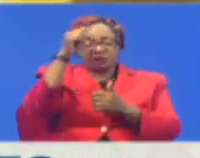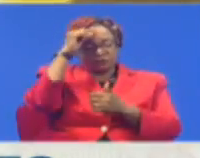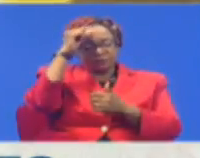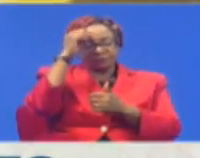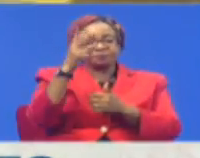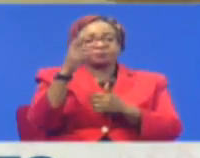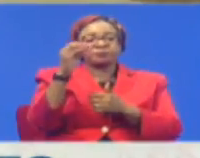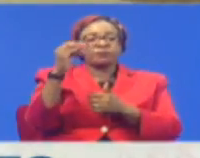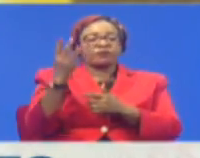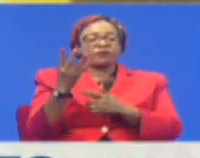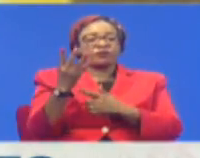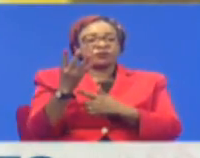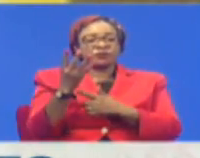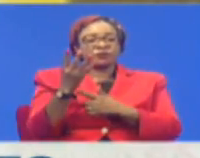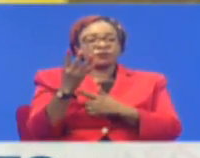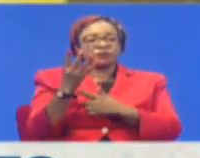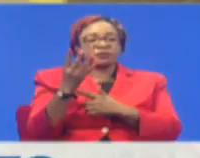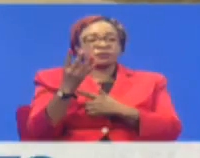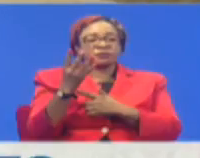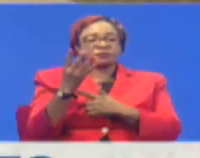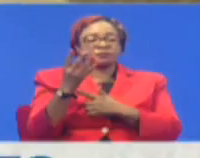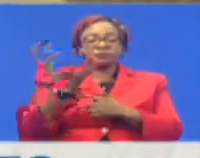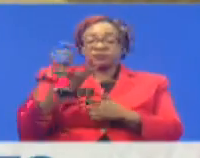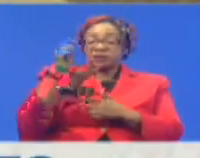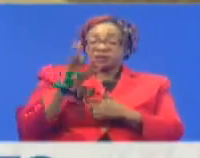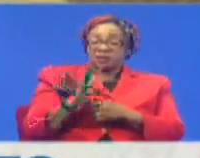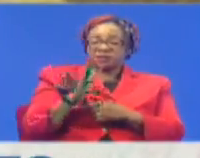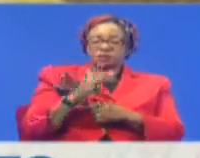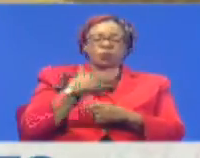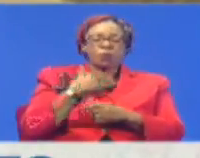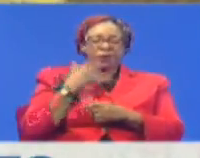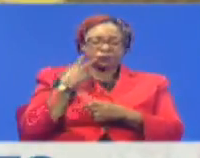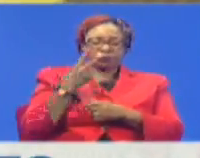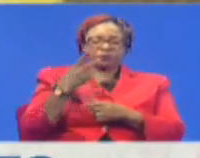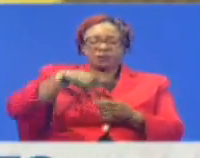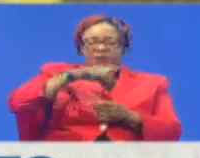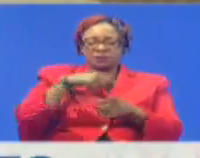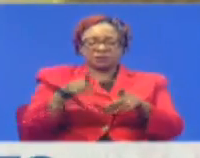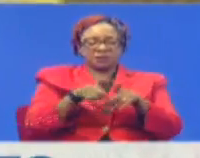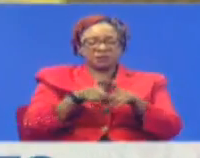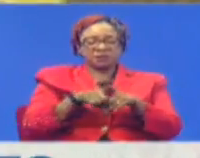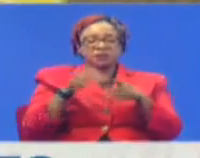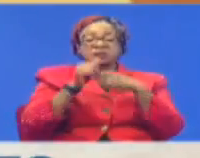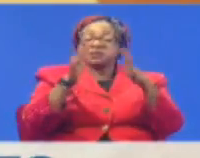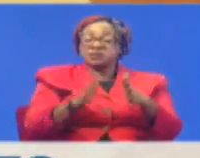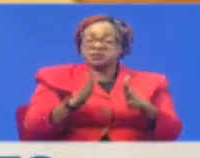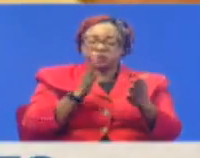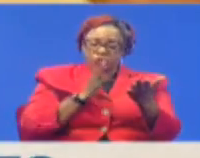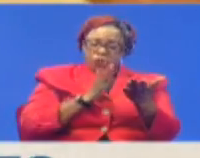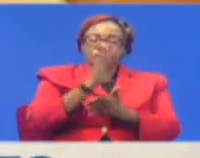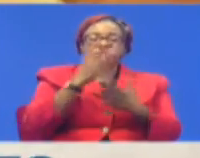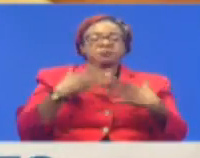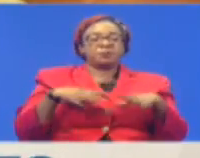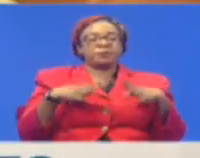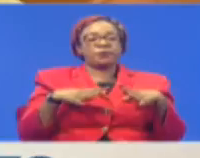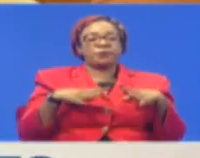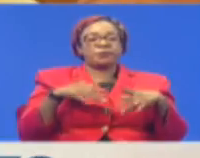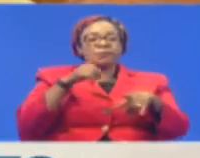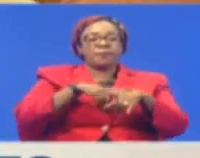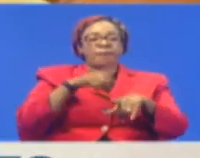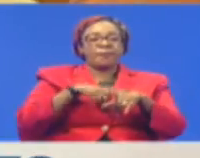Kenyans want to see us as leaders, as serious people, honest people. When former President Kibaki appointed